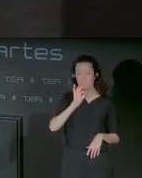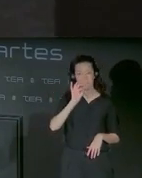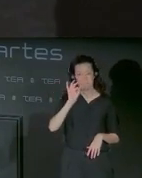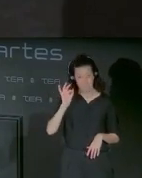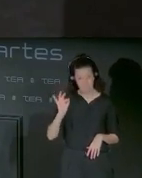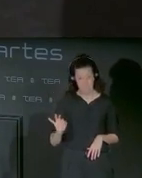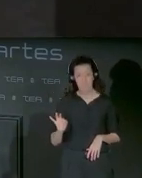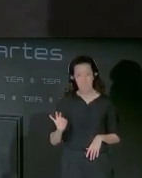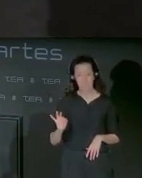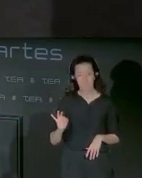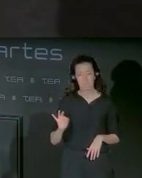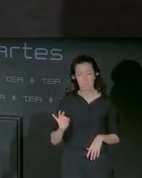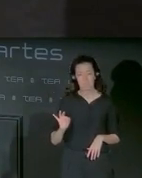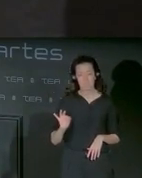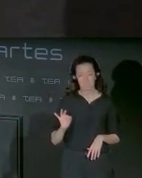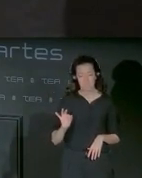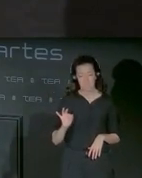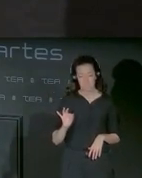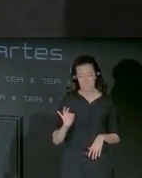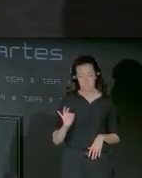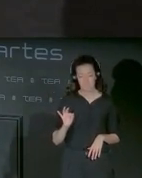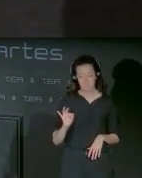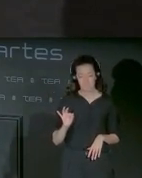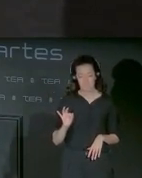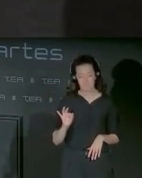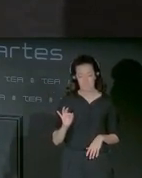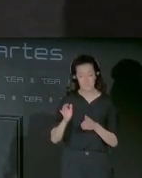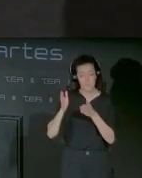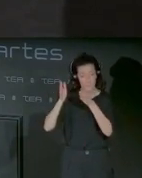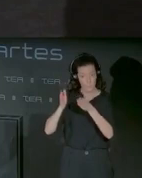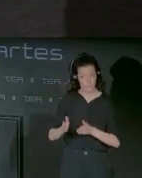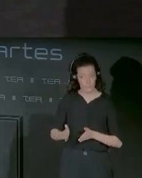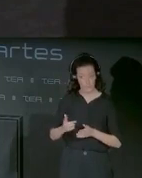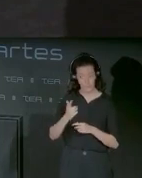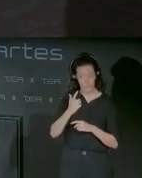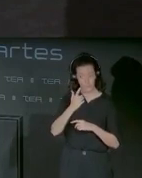one country. You are working with all of them in Europe.